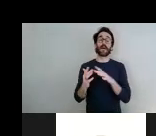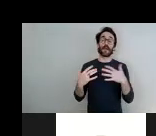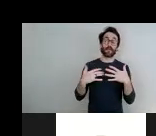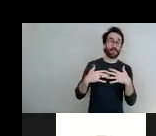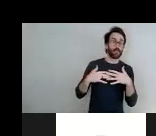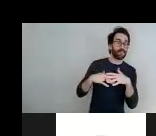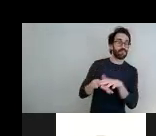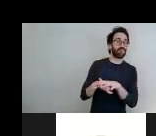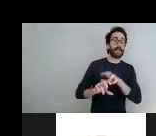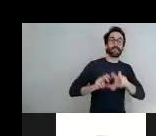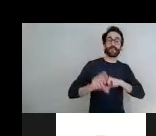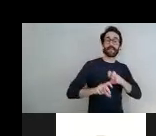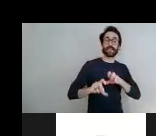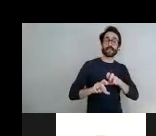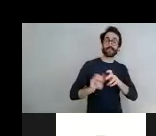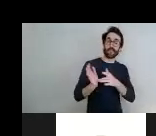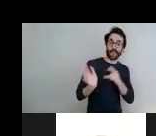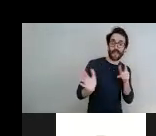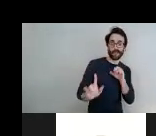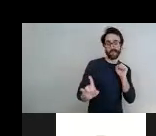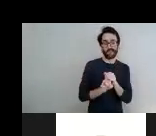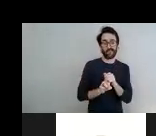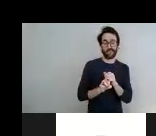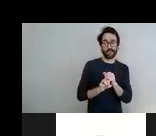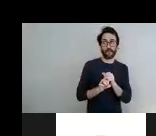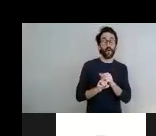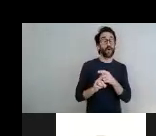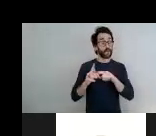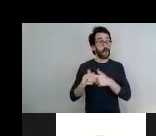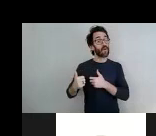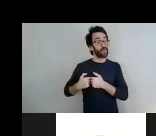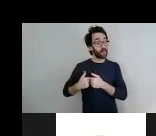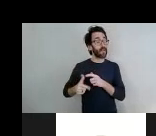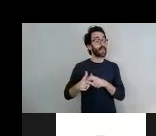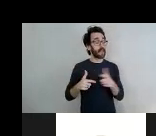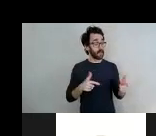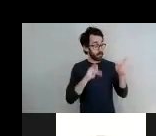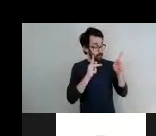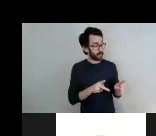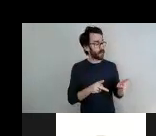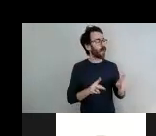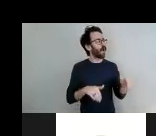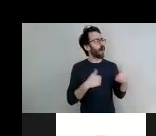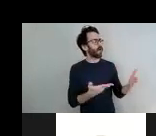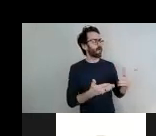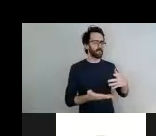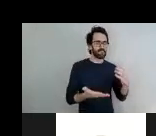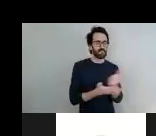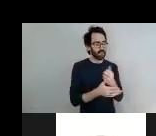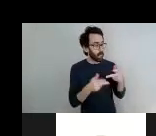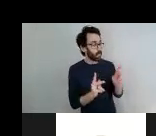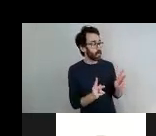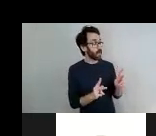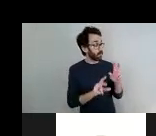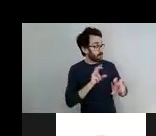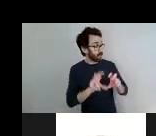line, the scammer will offer the victim an investment opportunity, and the victim a lot of times may end